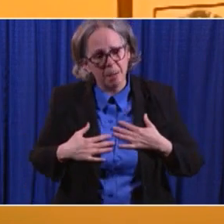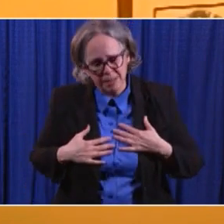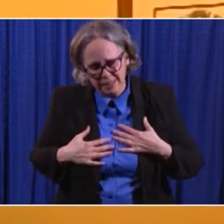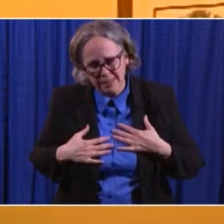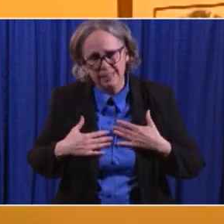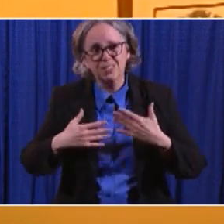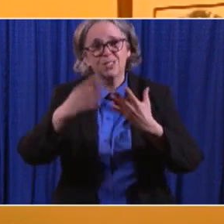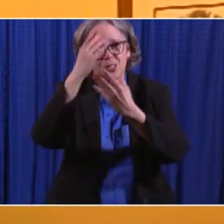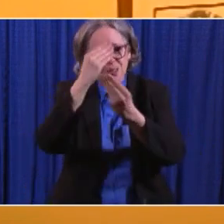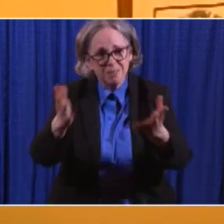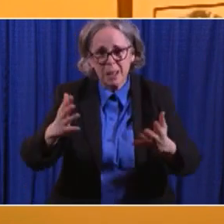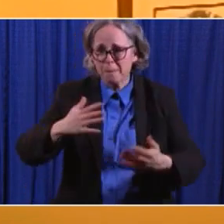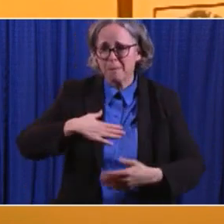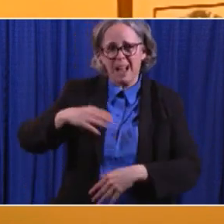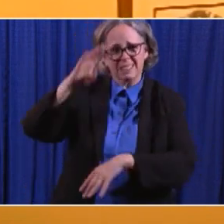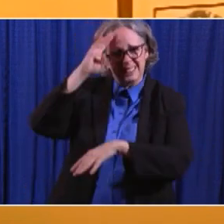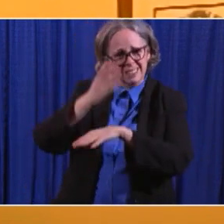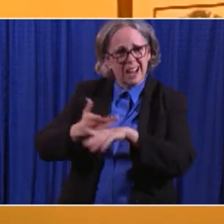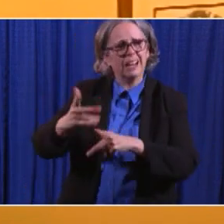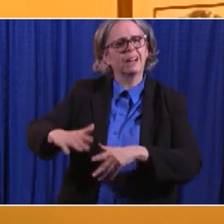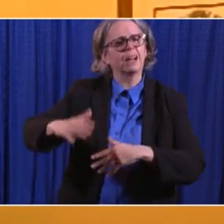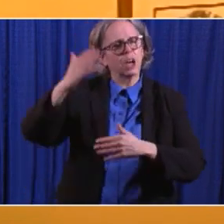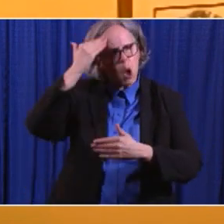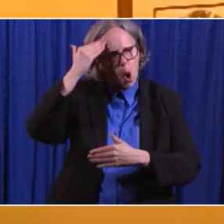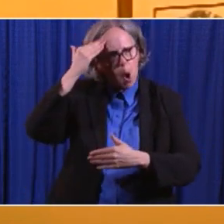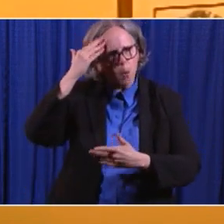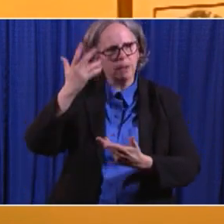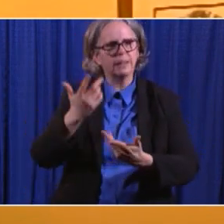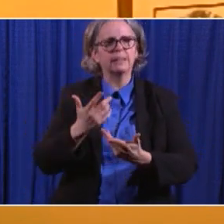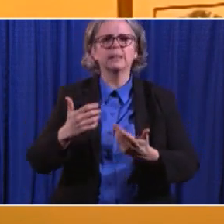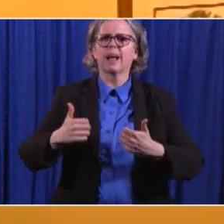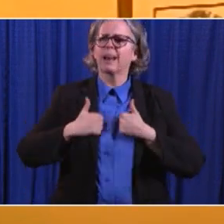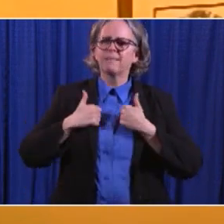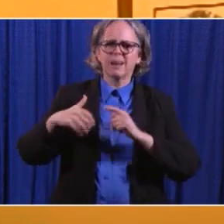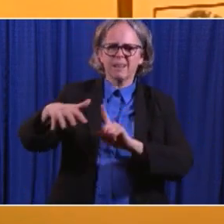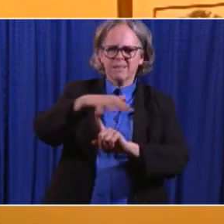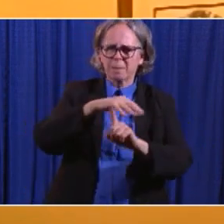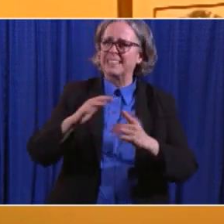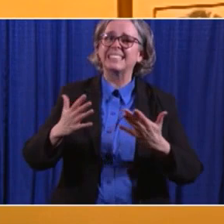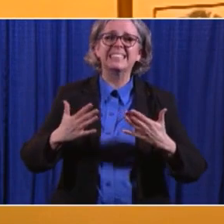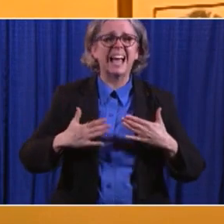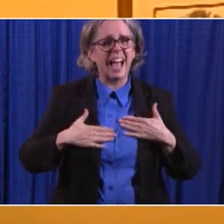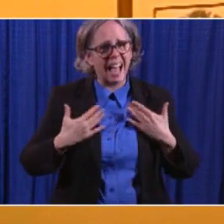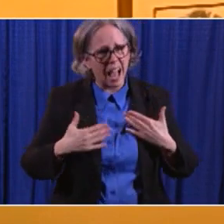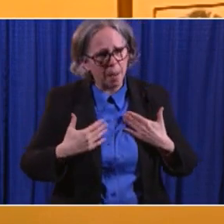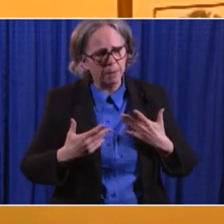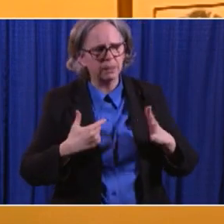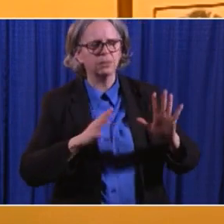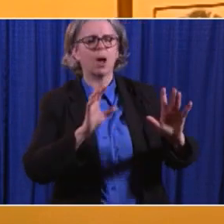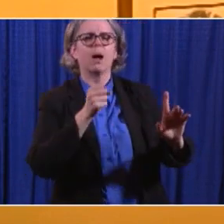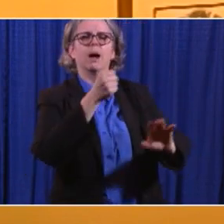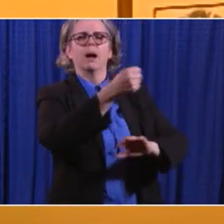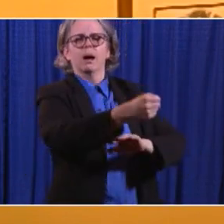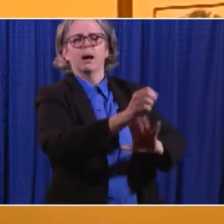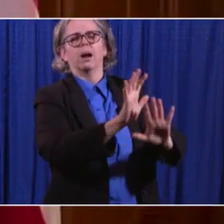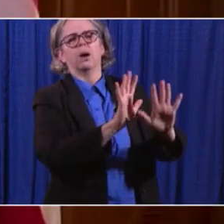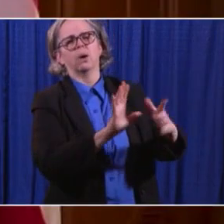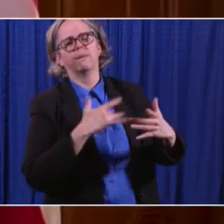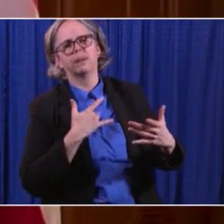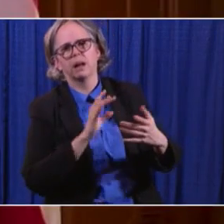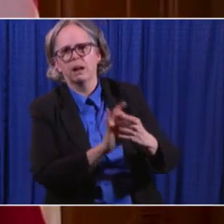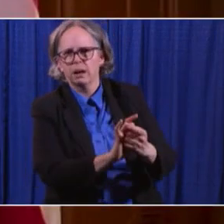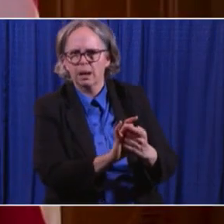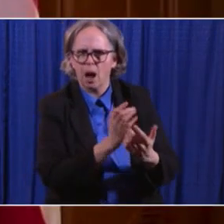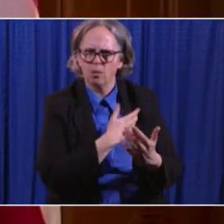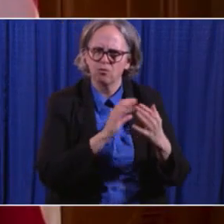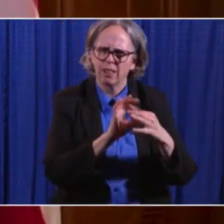environment. He's happy, and we now have a great relationship with him. Well, that's excellent